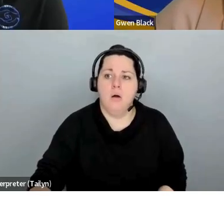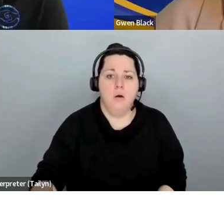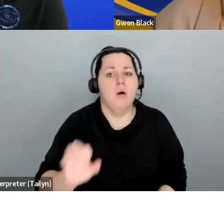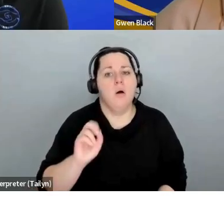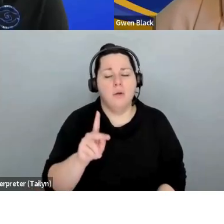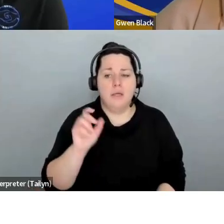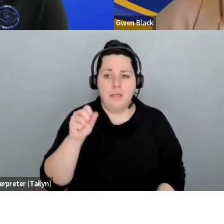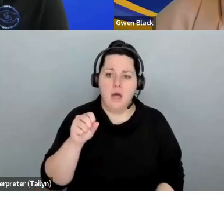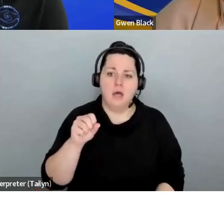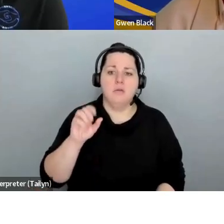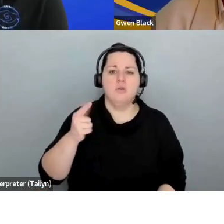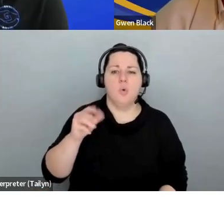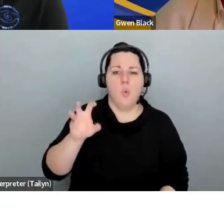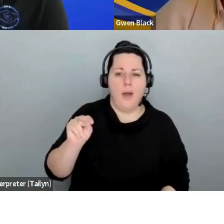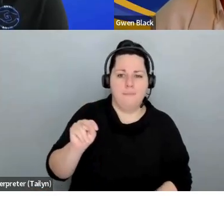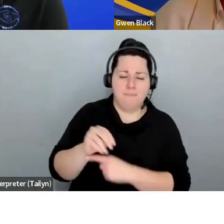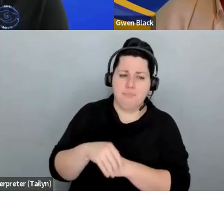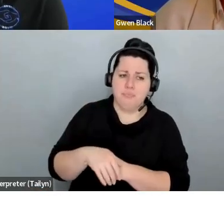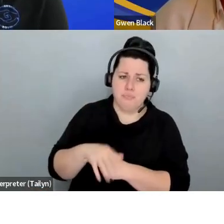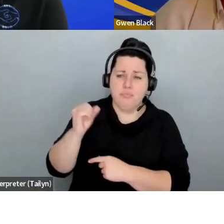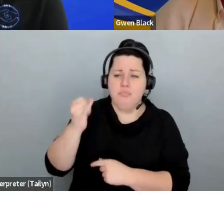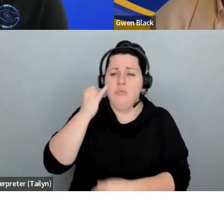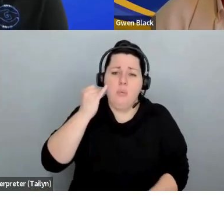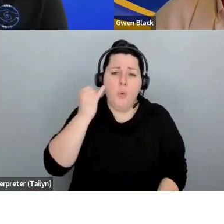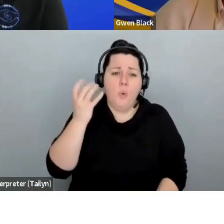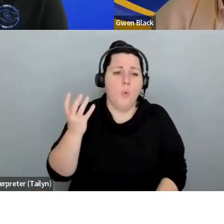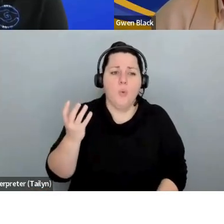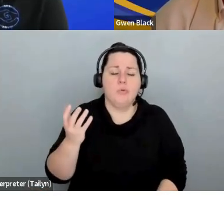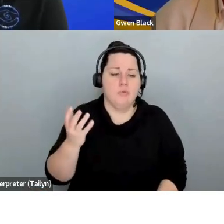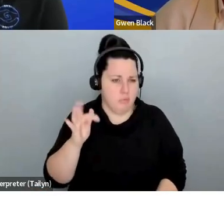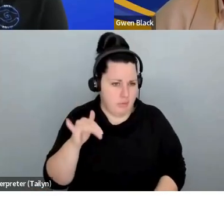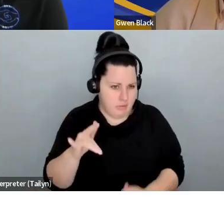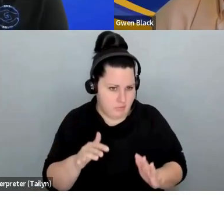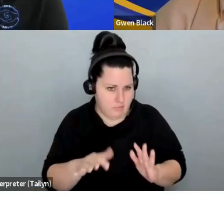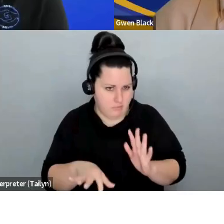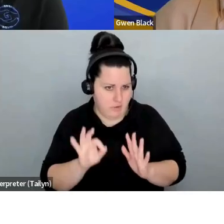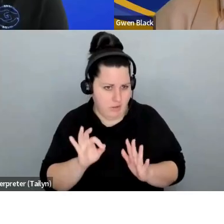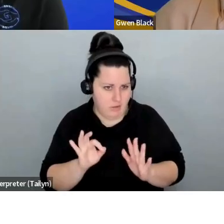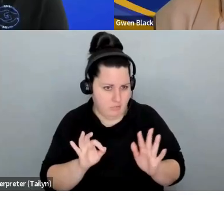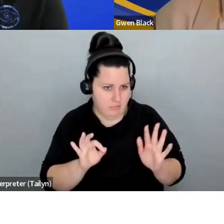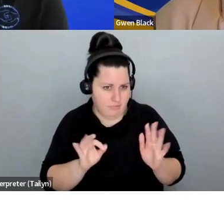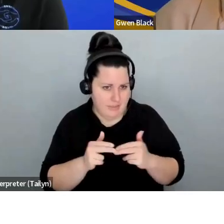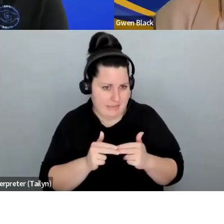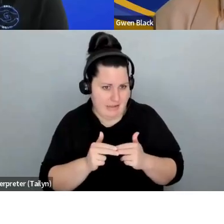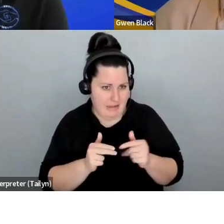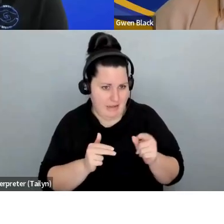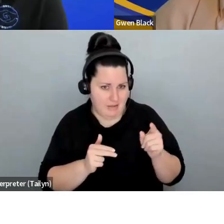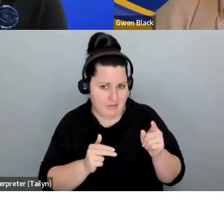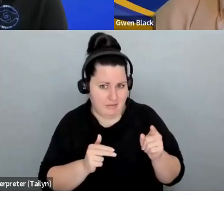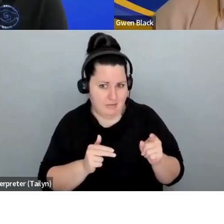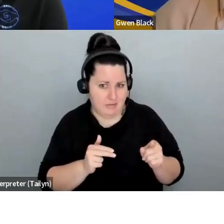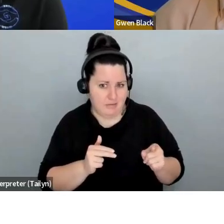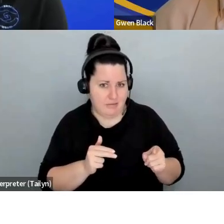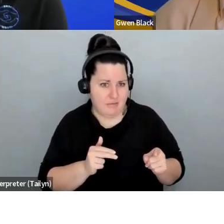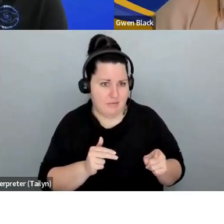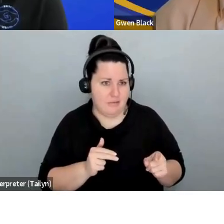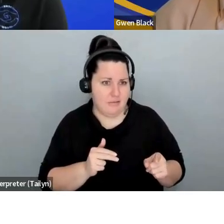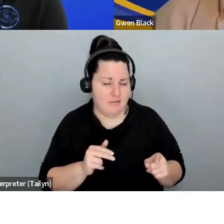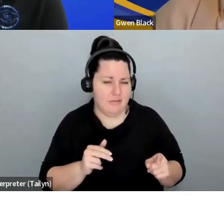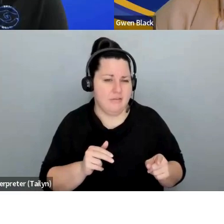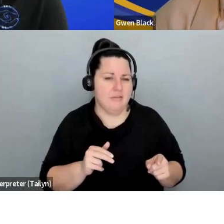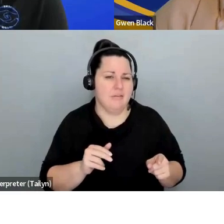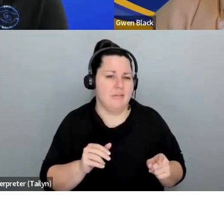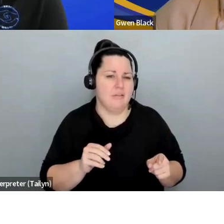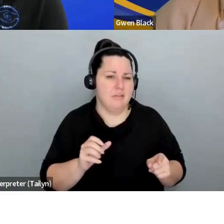have a child. We'll get you. Are you looking for it? Yeah, I was trying to. Yes, this is the